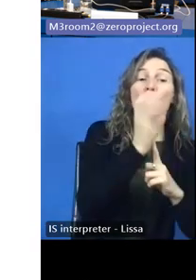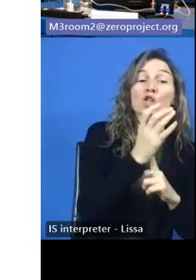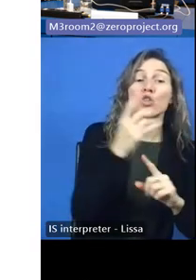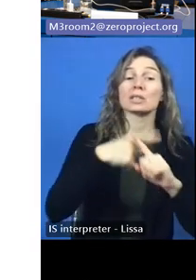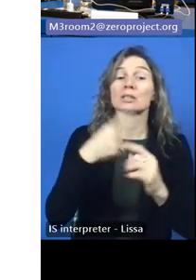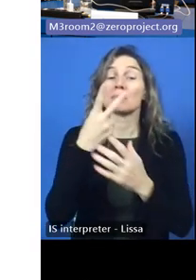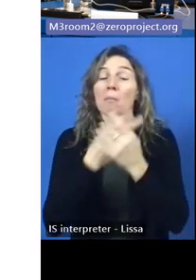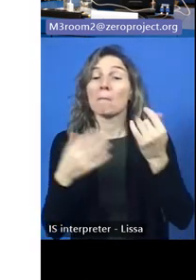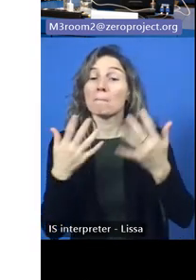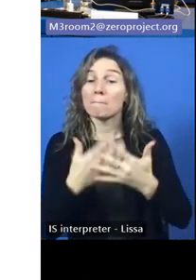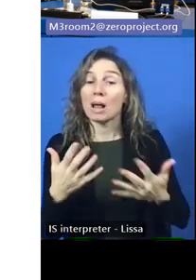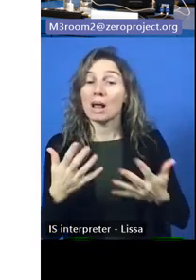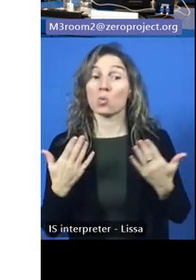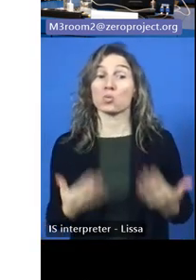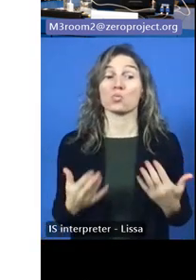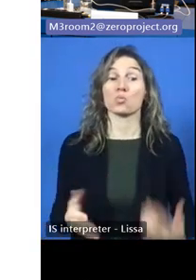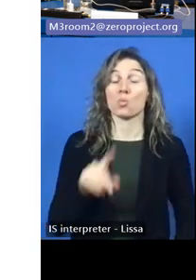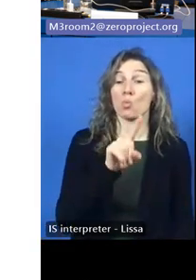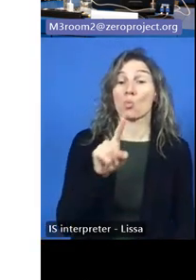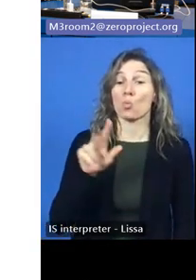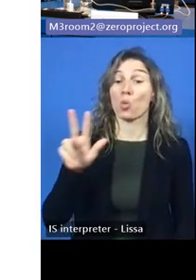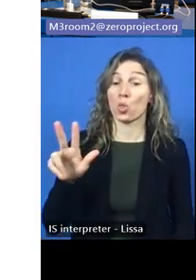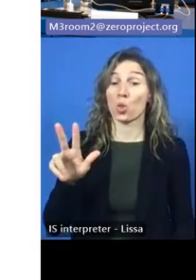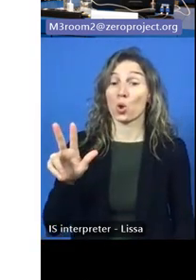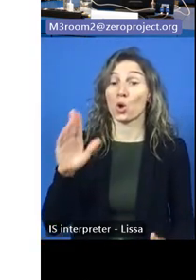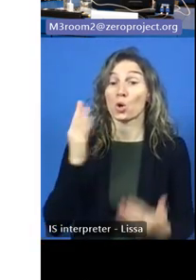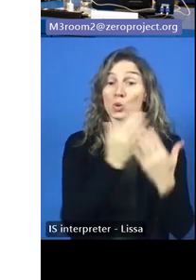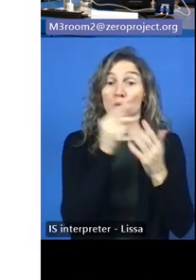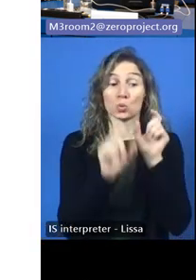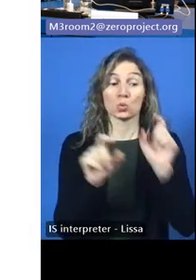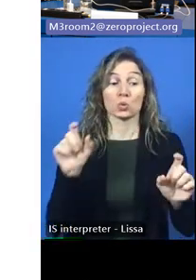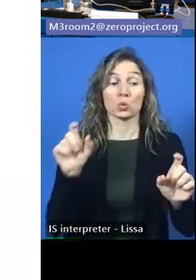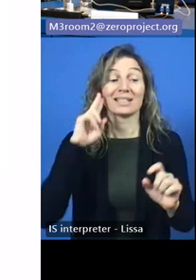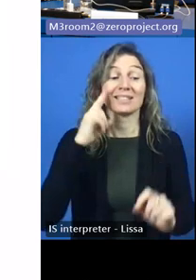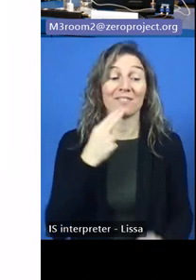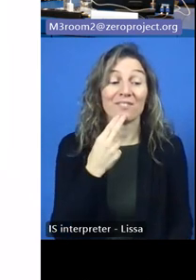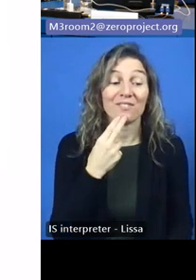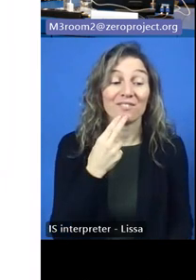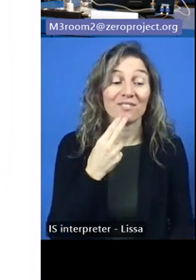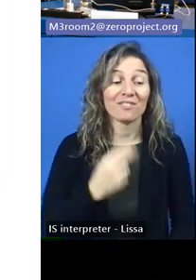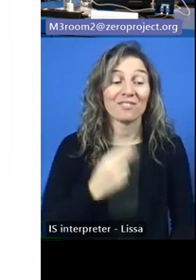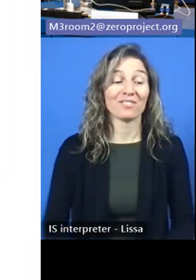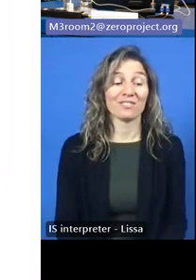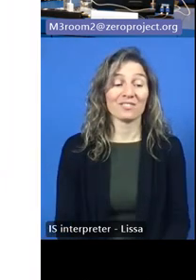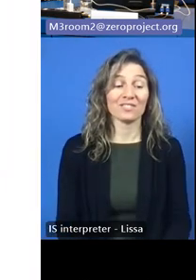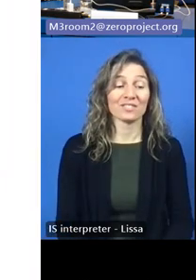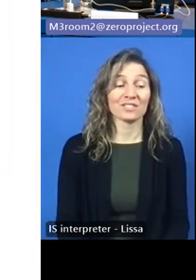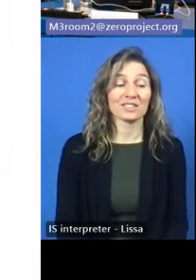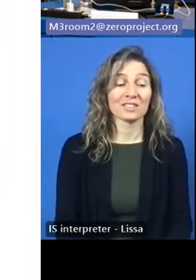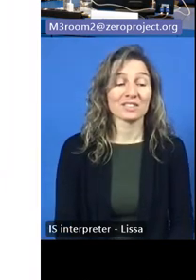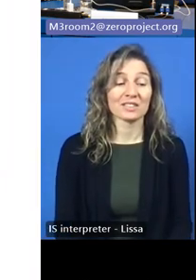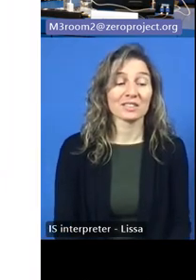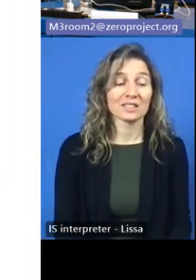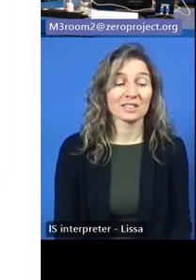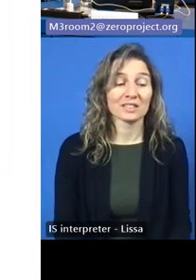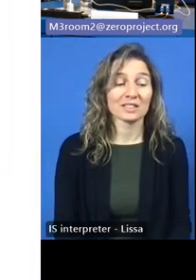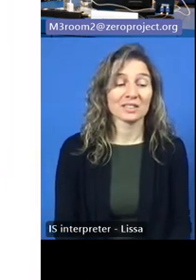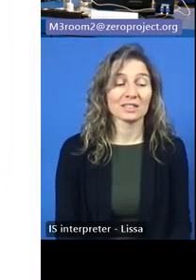113 deaf students enrolled from early education up to high school levels. With deaf and hearing